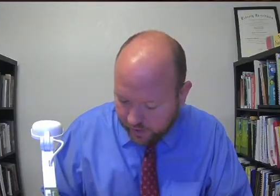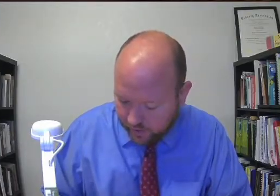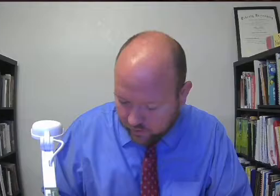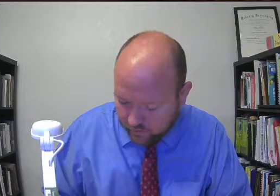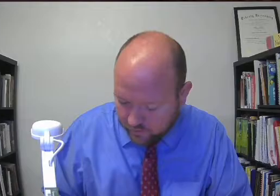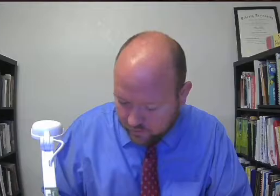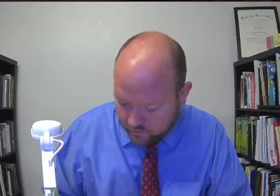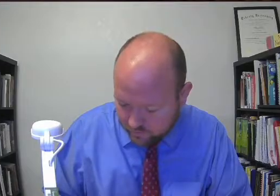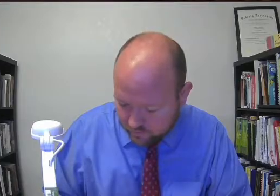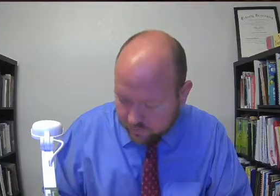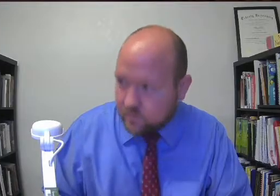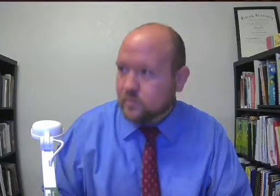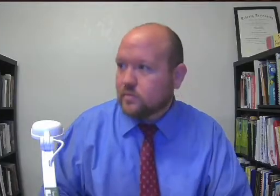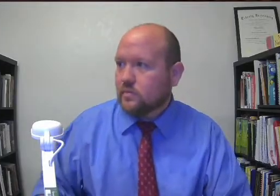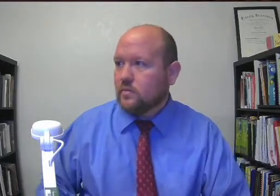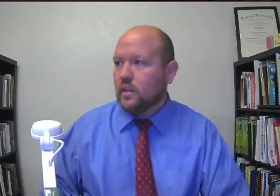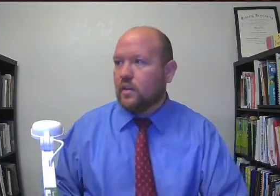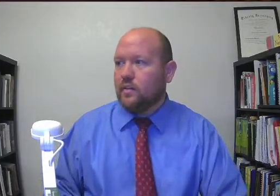Physical.